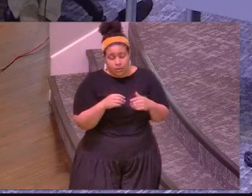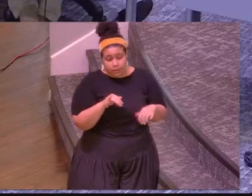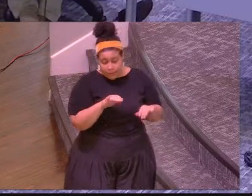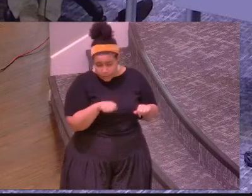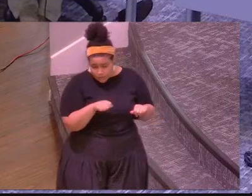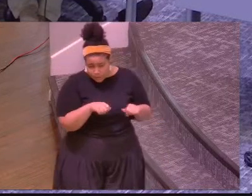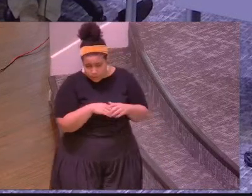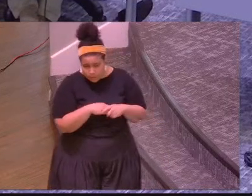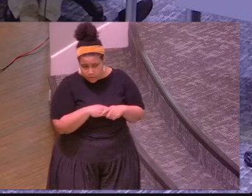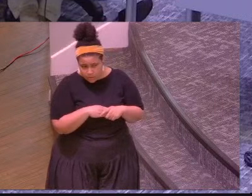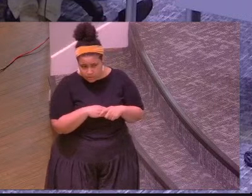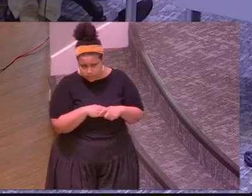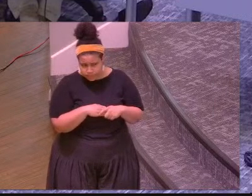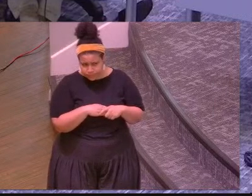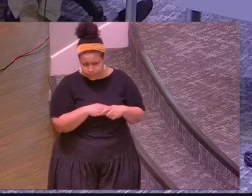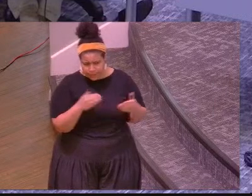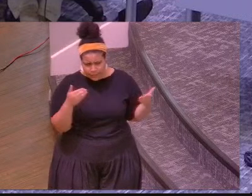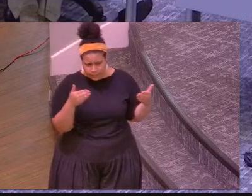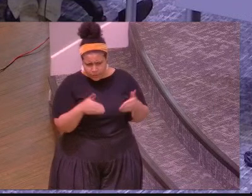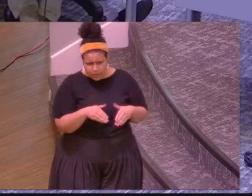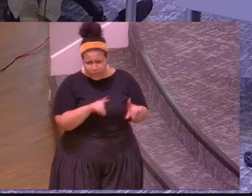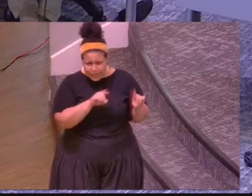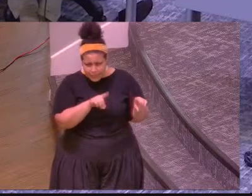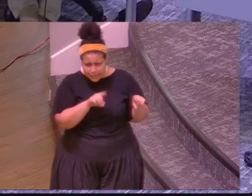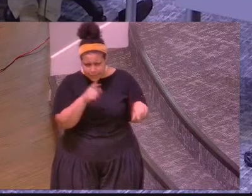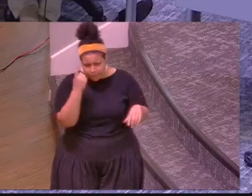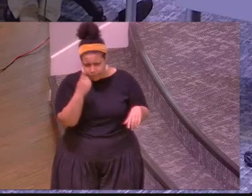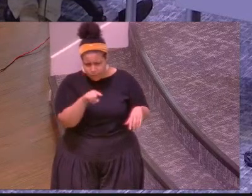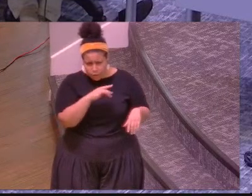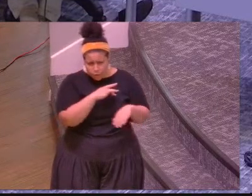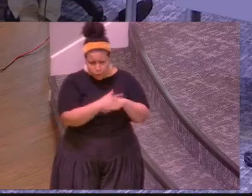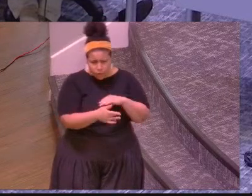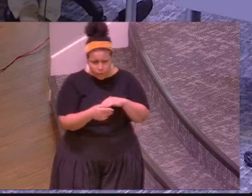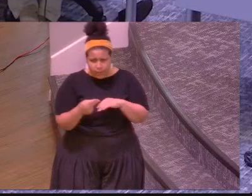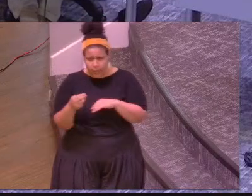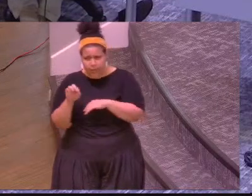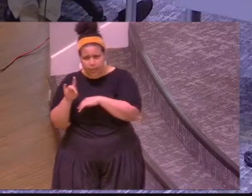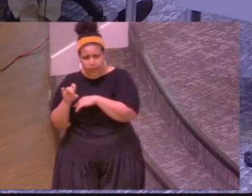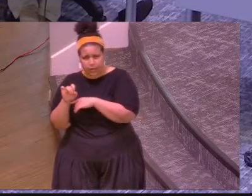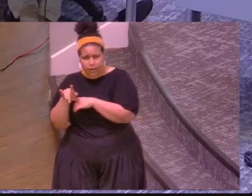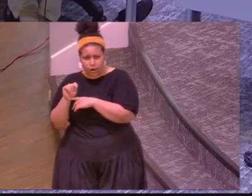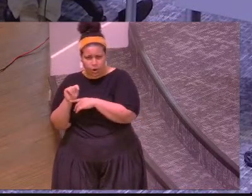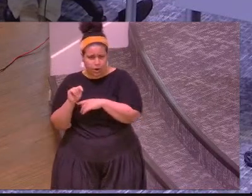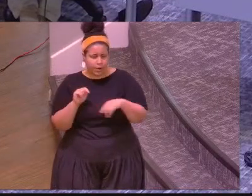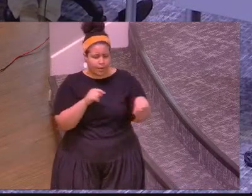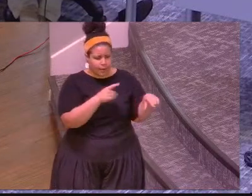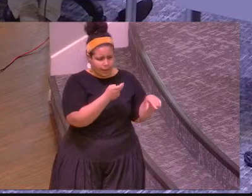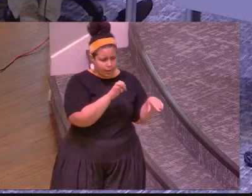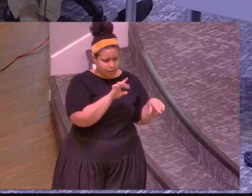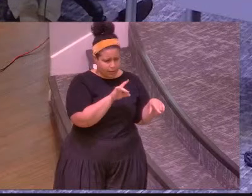It's dealing with the attendance for Head Start and Early Head Start month by month. And, I saw that